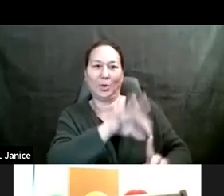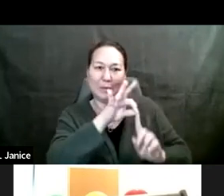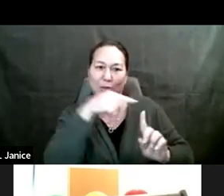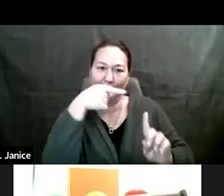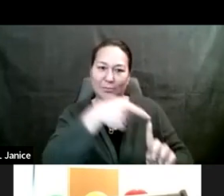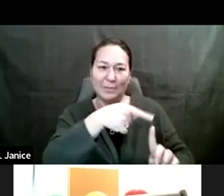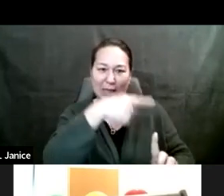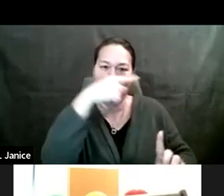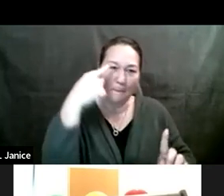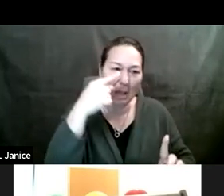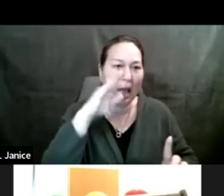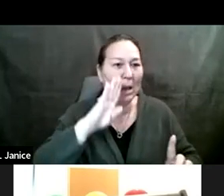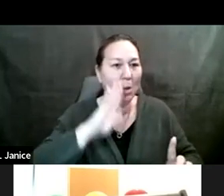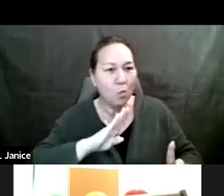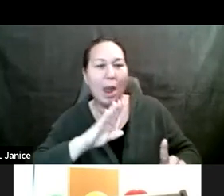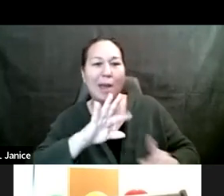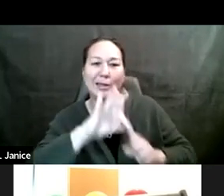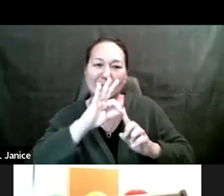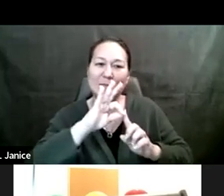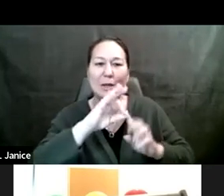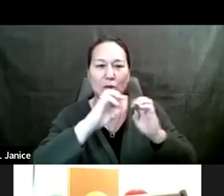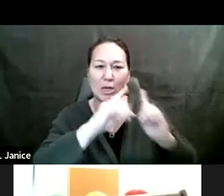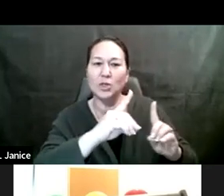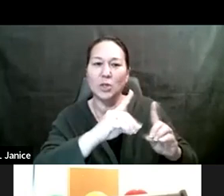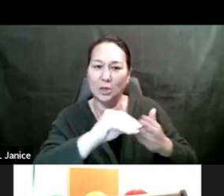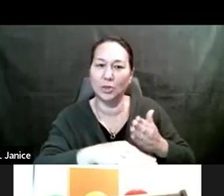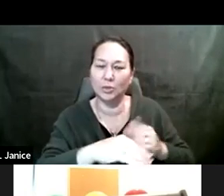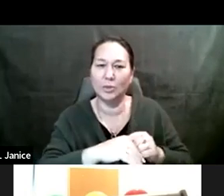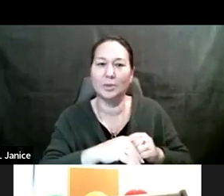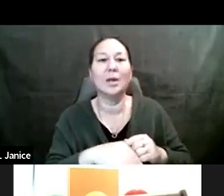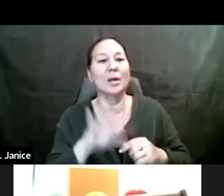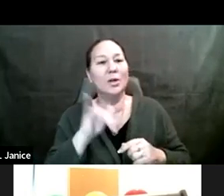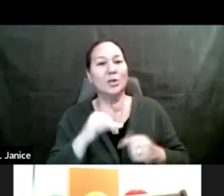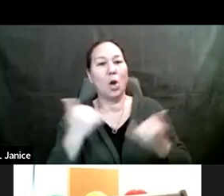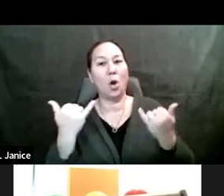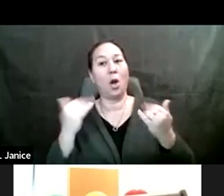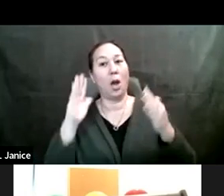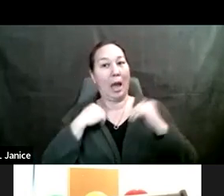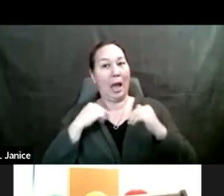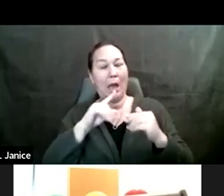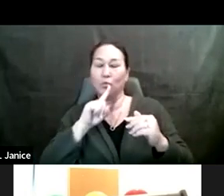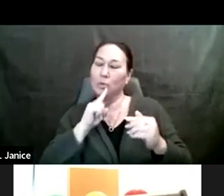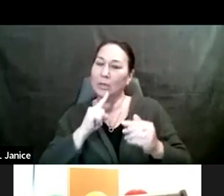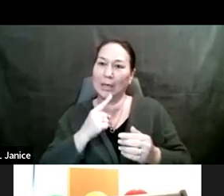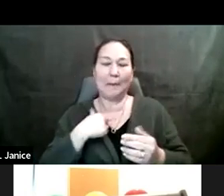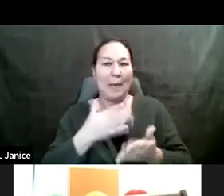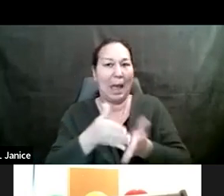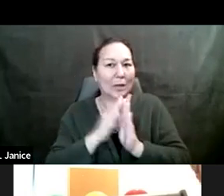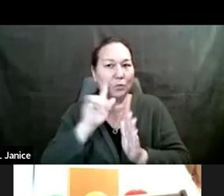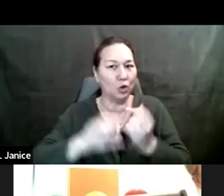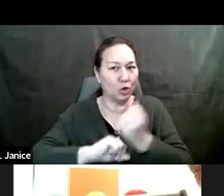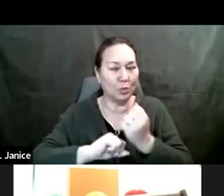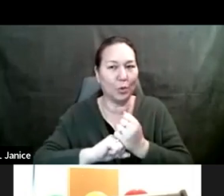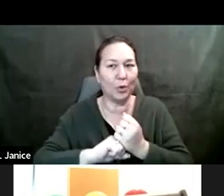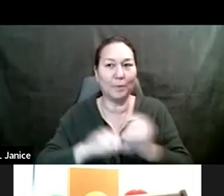and vote on this budget so with that Madam chair I will turn it back to you thank you and I'll open it up to commit